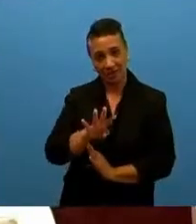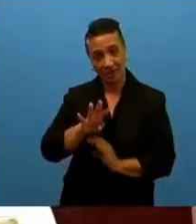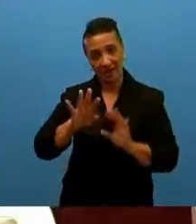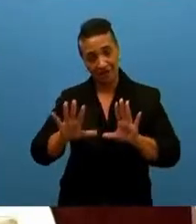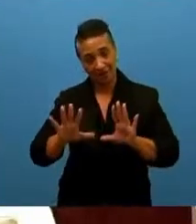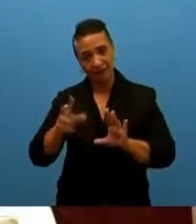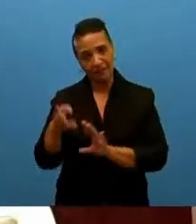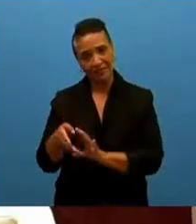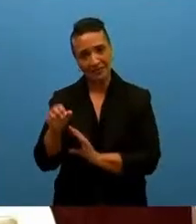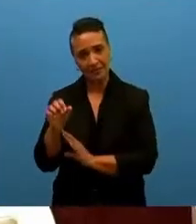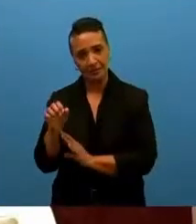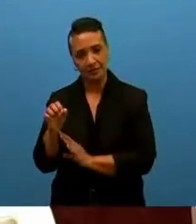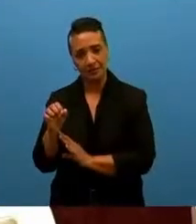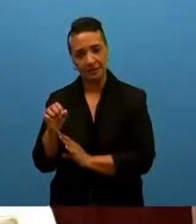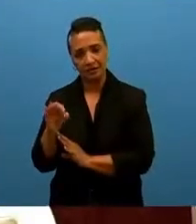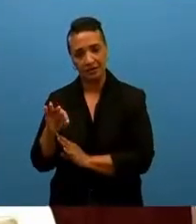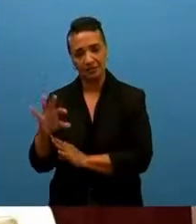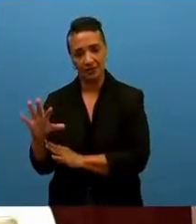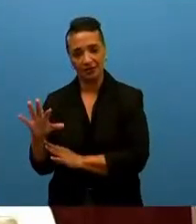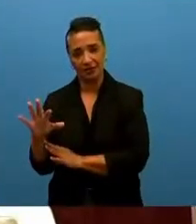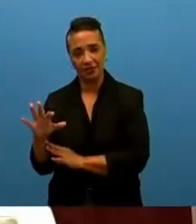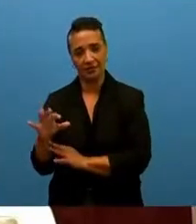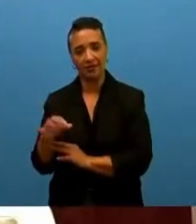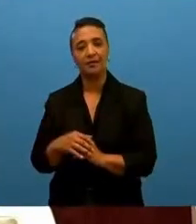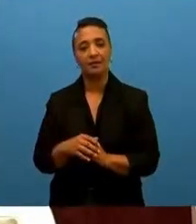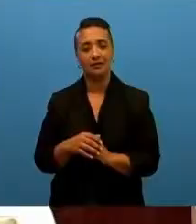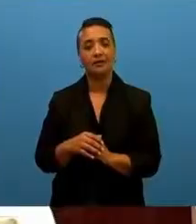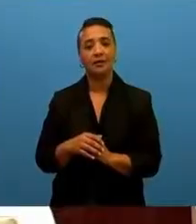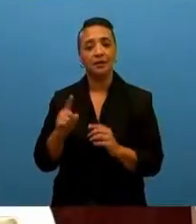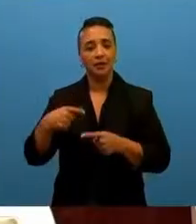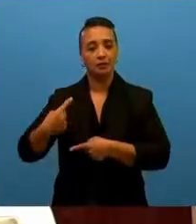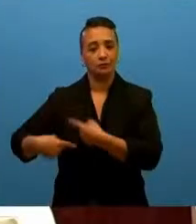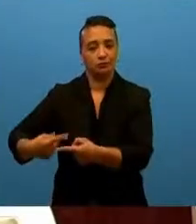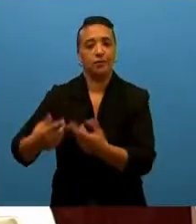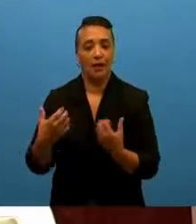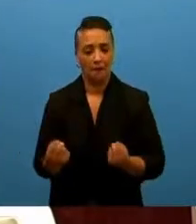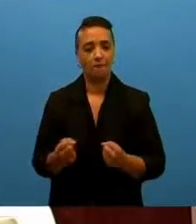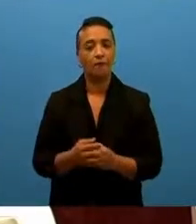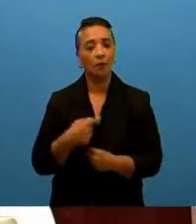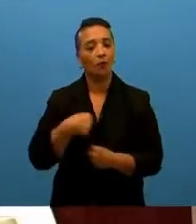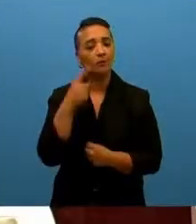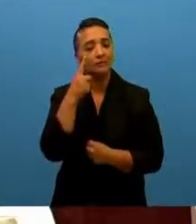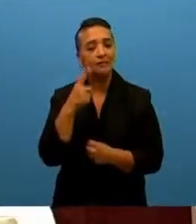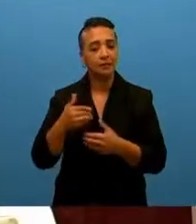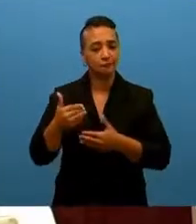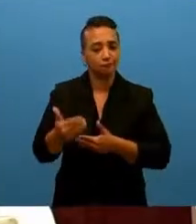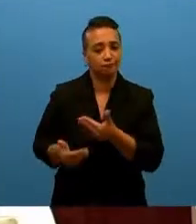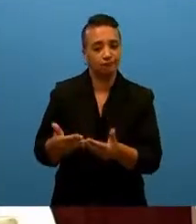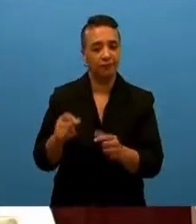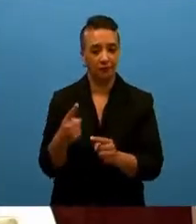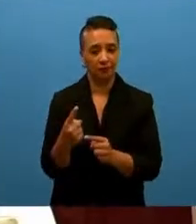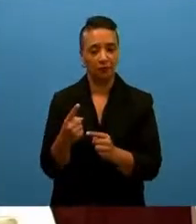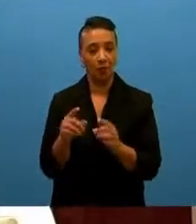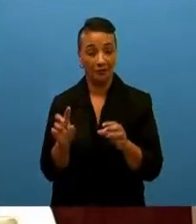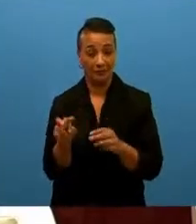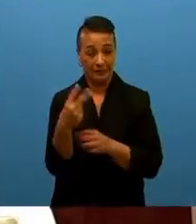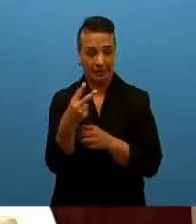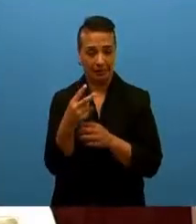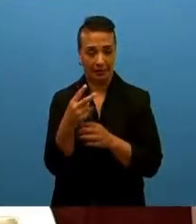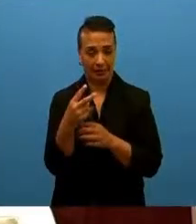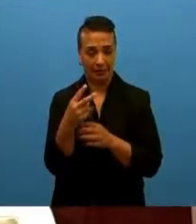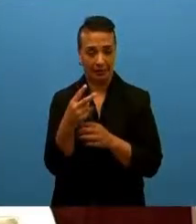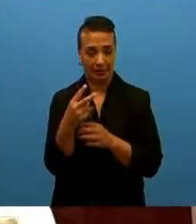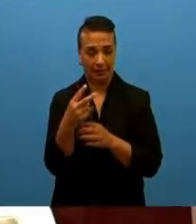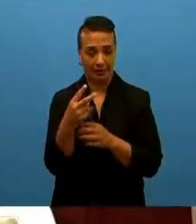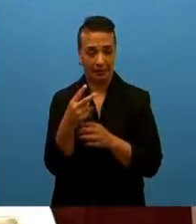HRC/59/35 with the full and effective participation of indigenous peoples from the 7 indigenous socio-cultural regions.